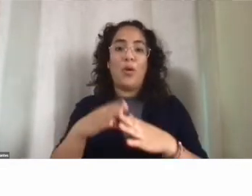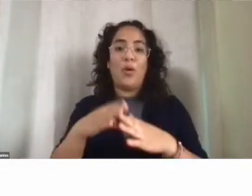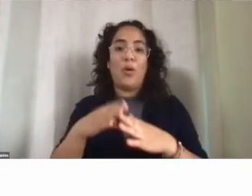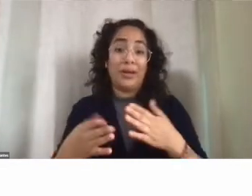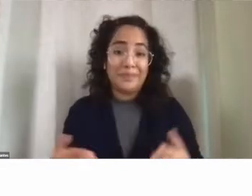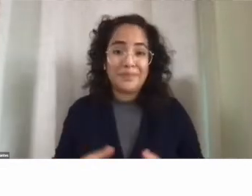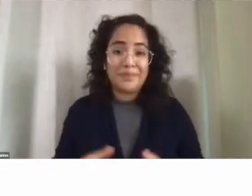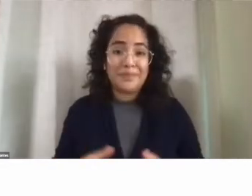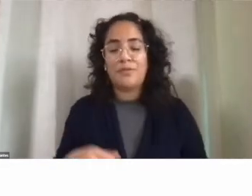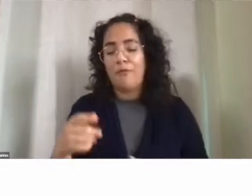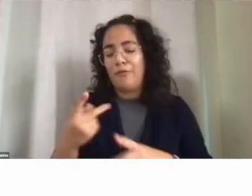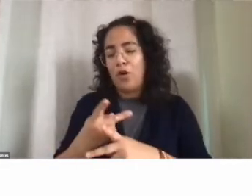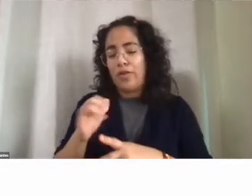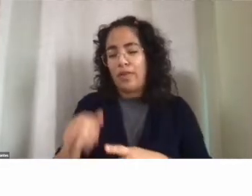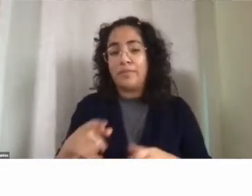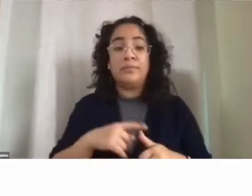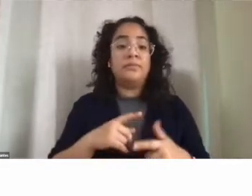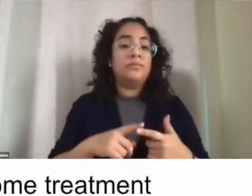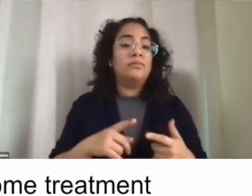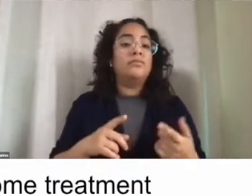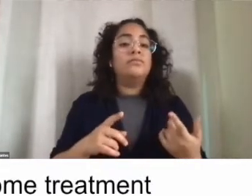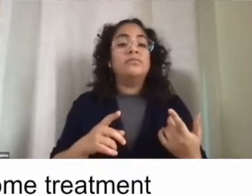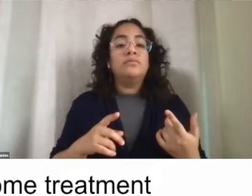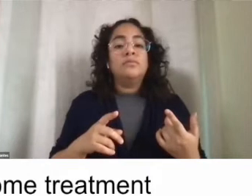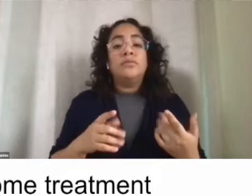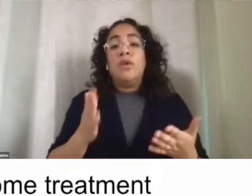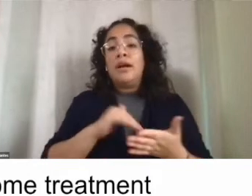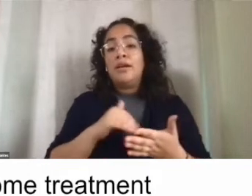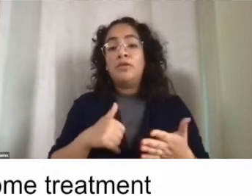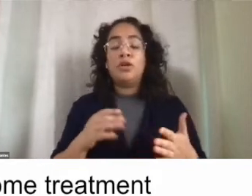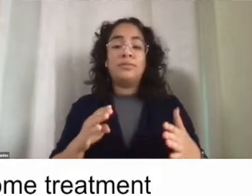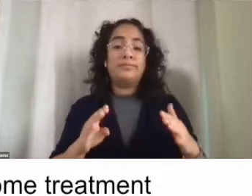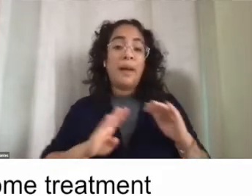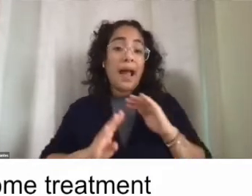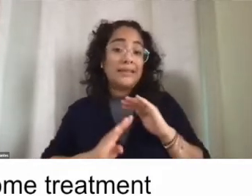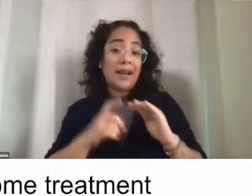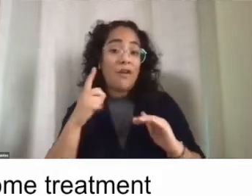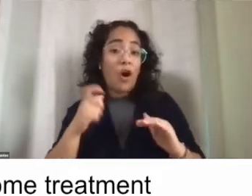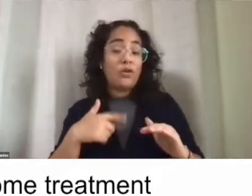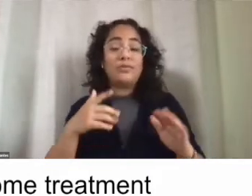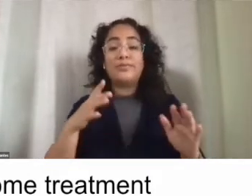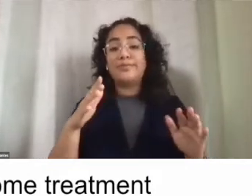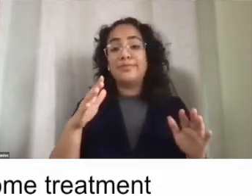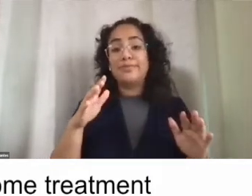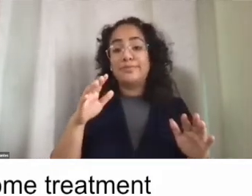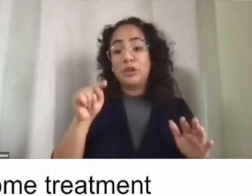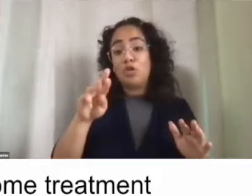So stock up on the basics for conservative treatment at home. That would be something to reduce fever and treat